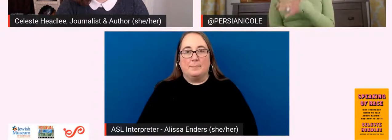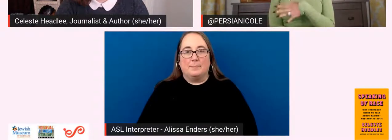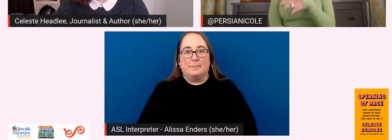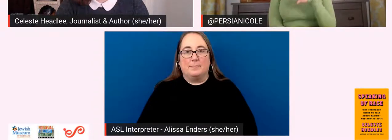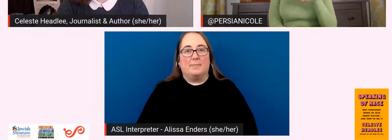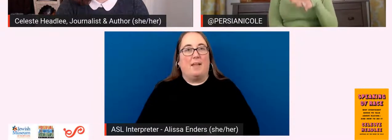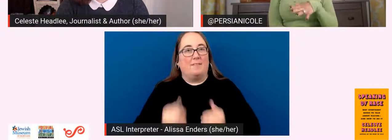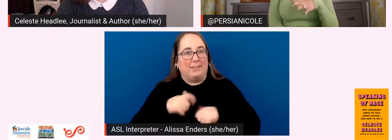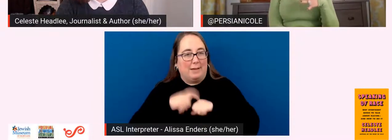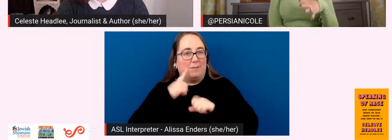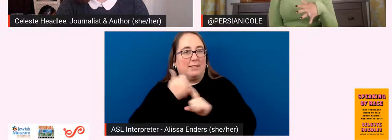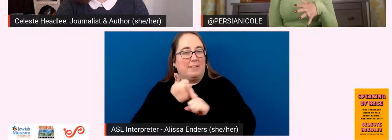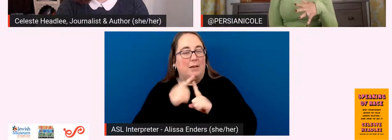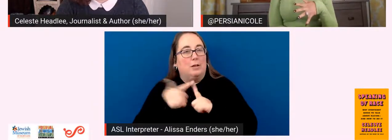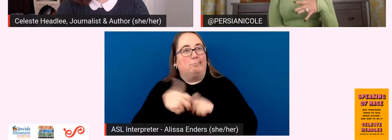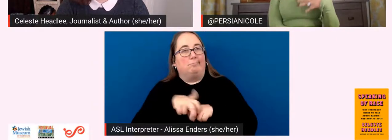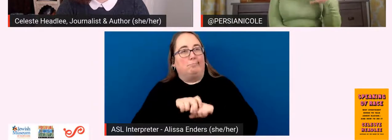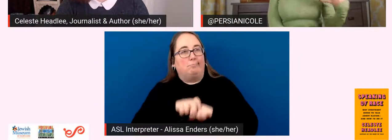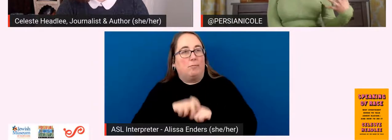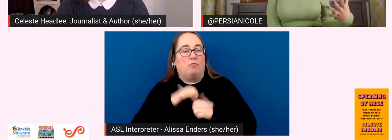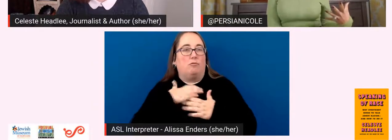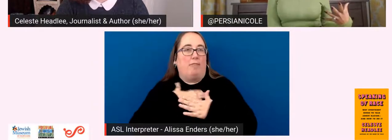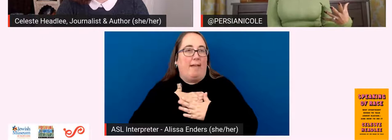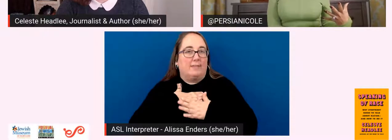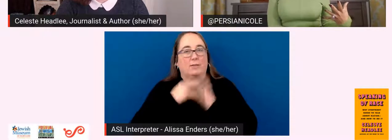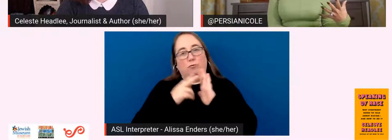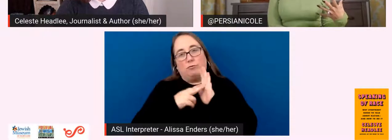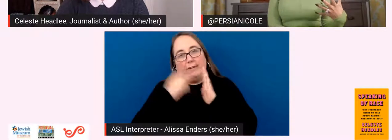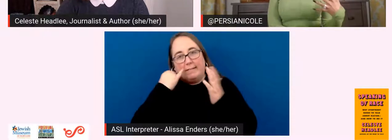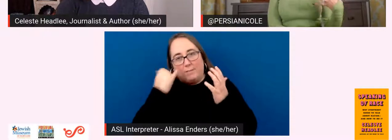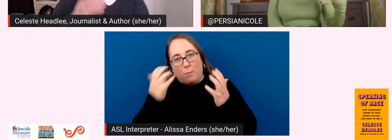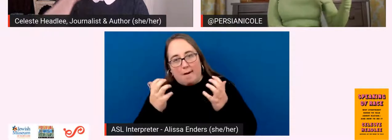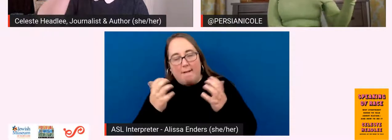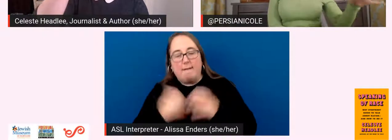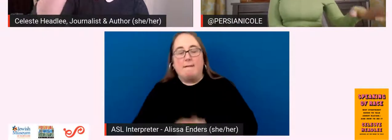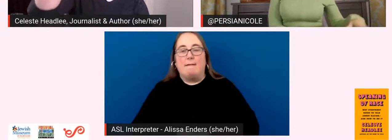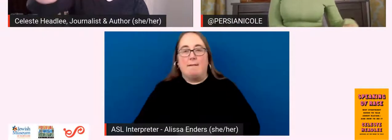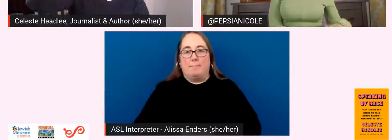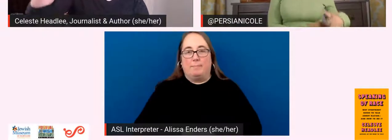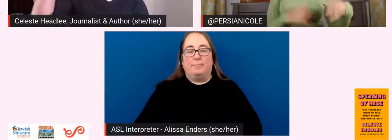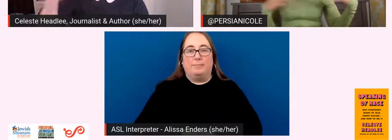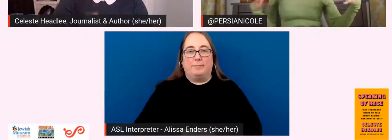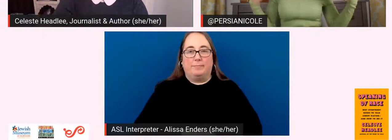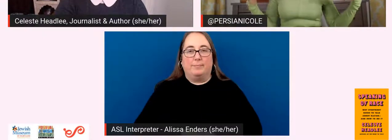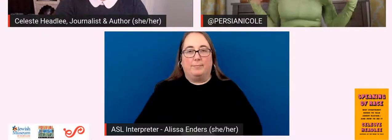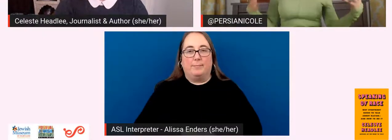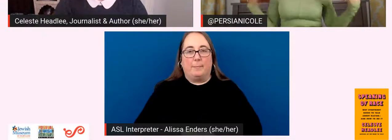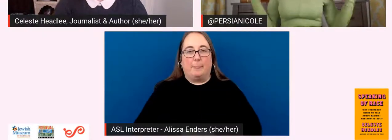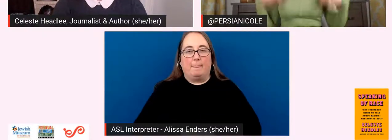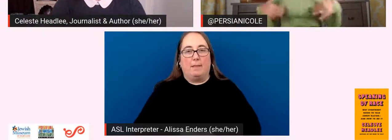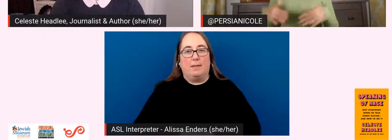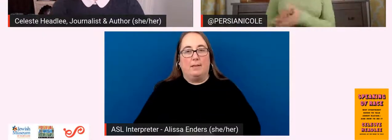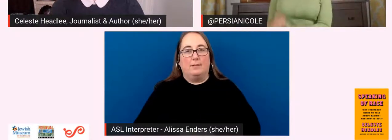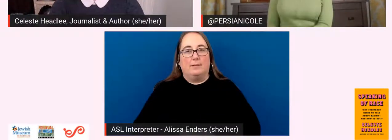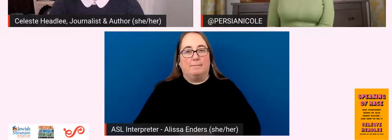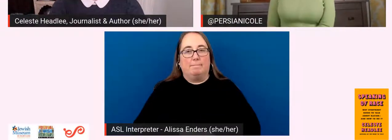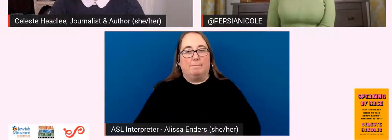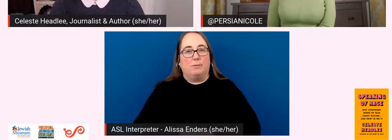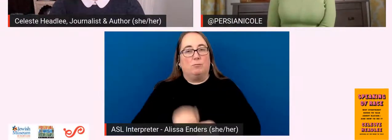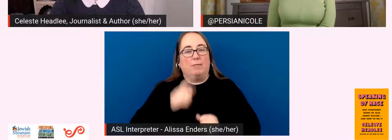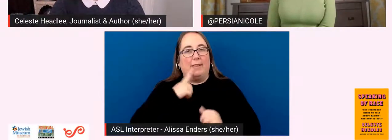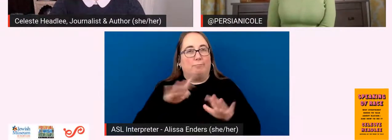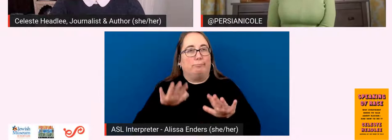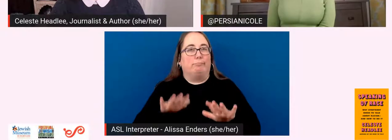to yourself just to kind of sit back, relax, read if you want to. Like I've got some poetry, just kind of like, you know, winding down,